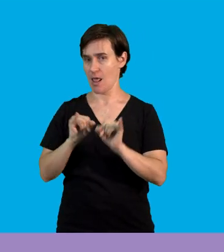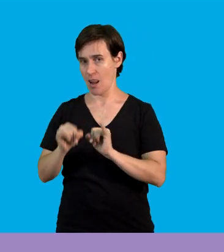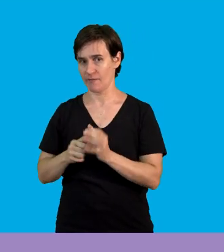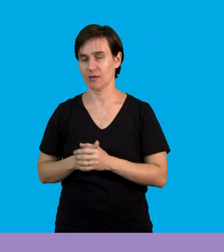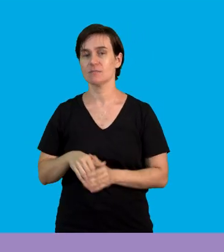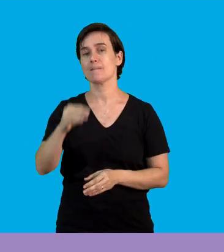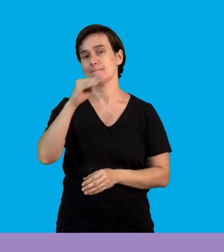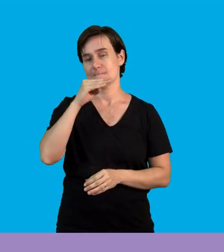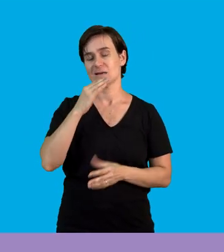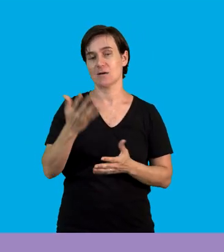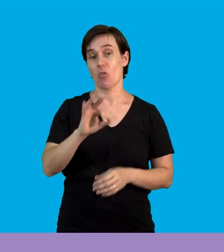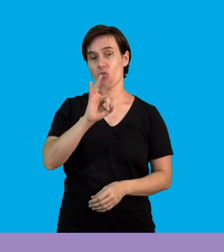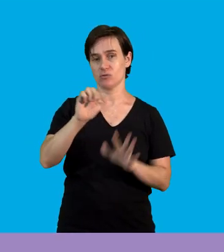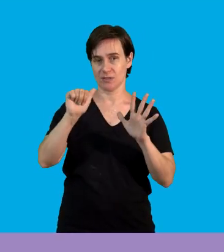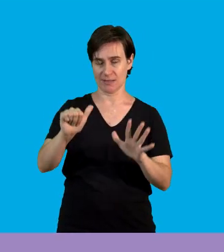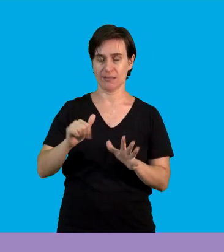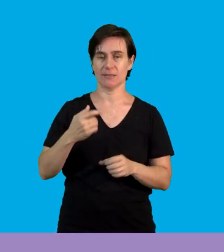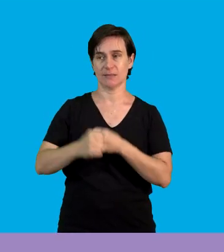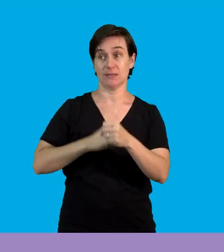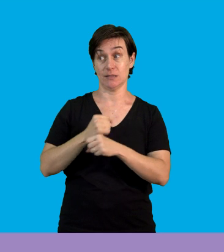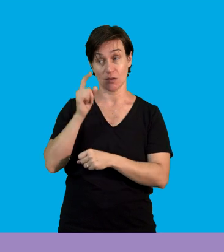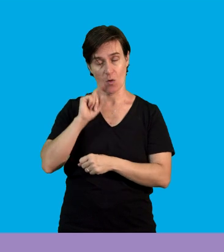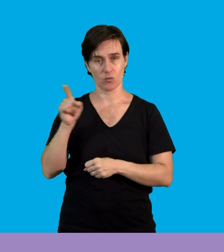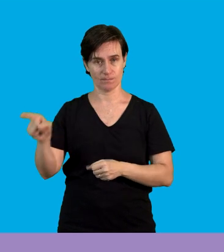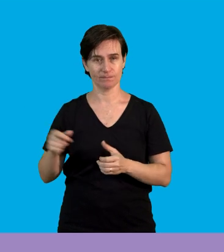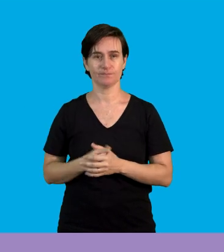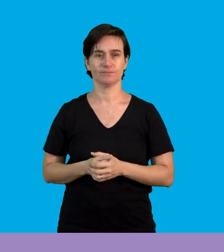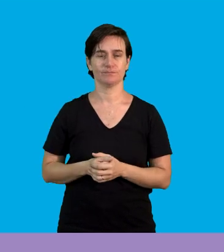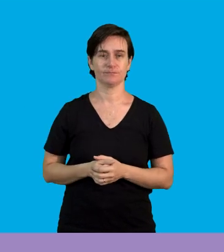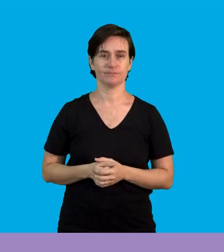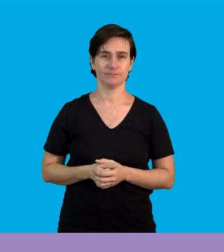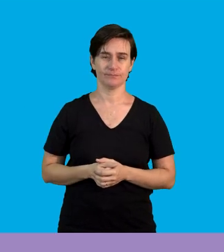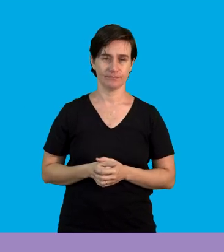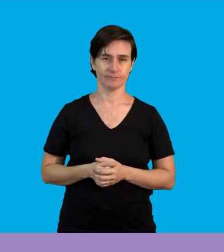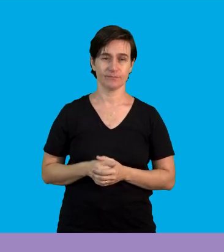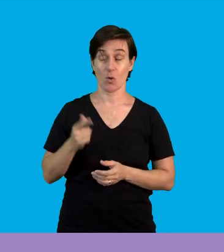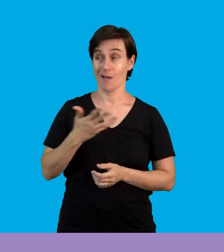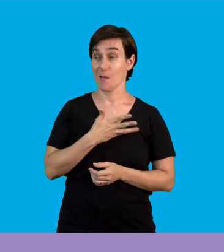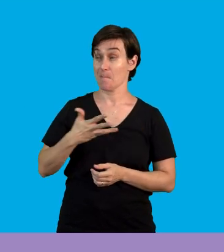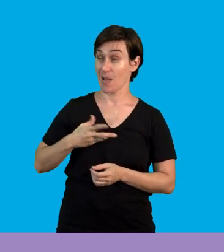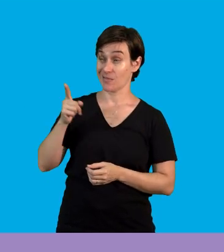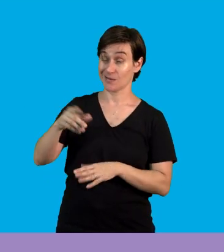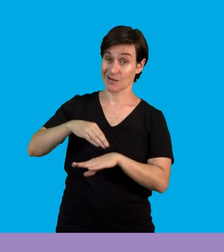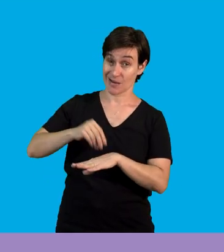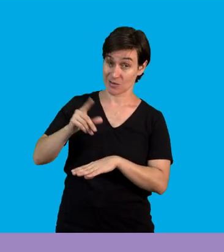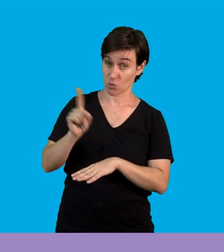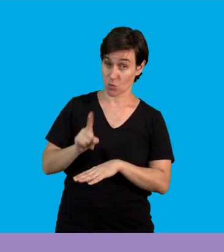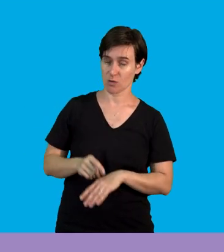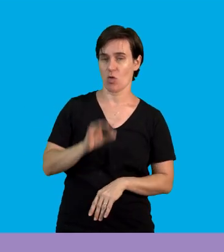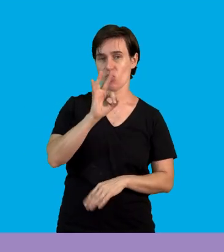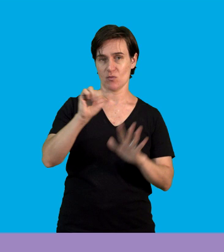plus 11, which gives us 36. So it would be, the mother's age would